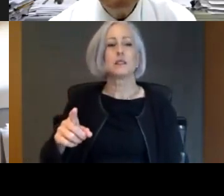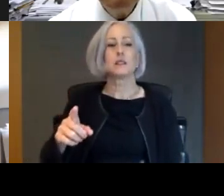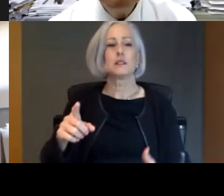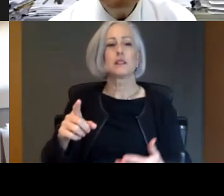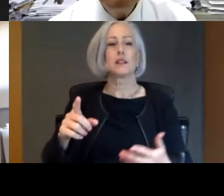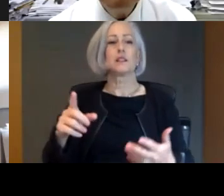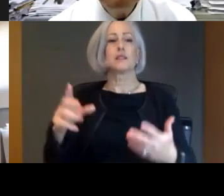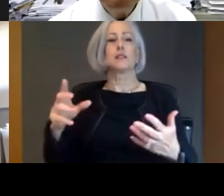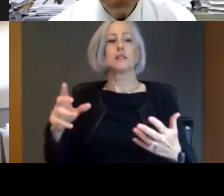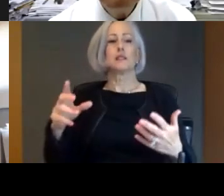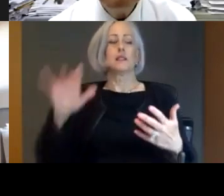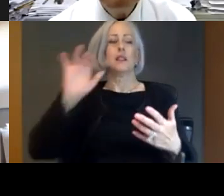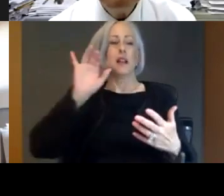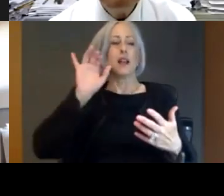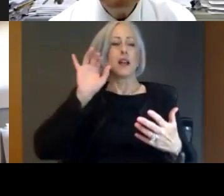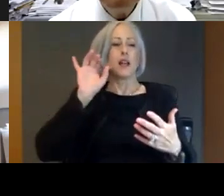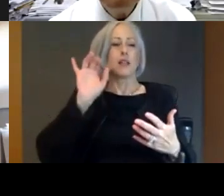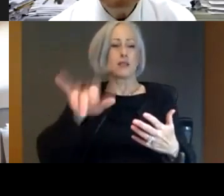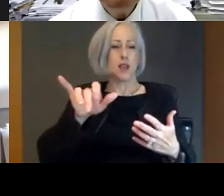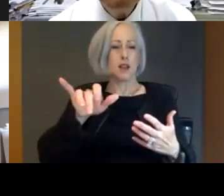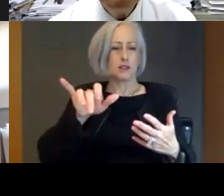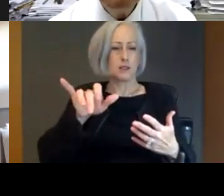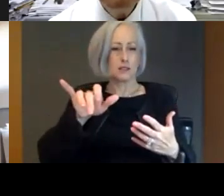absent, and that makes